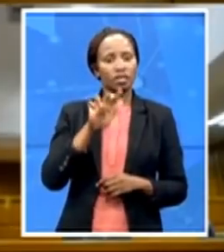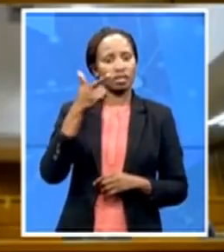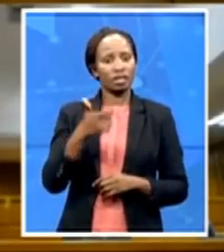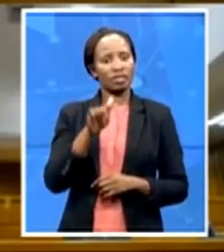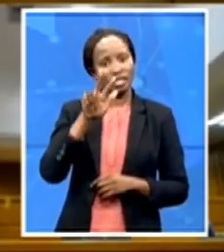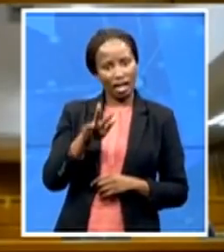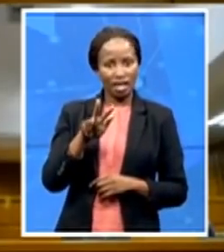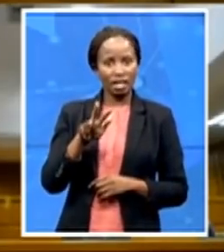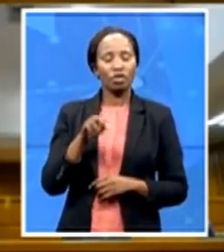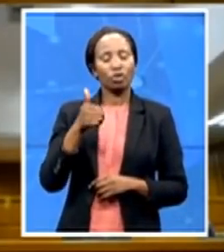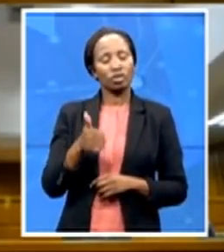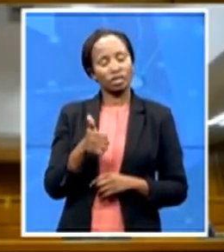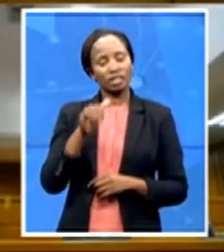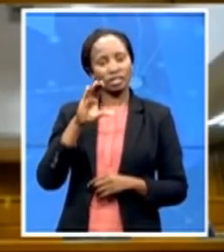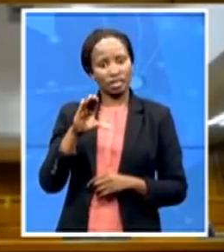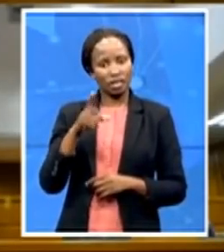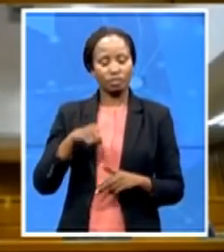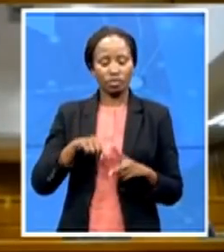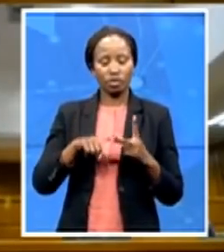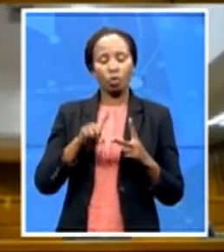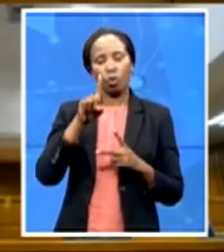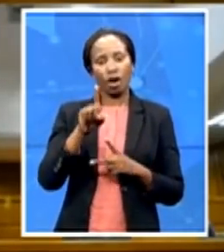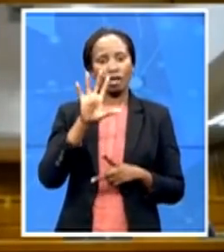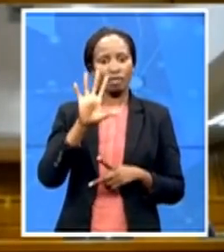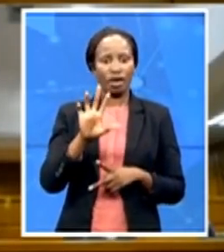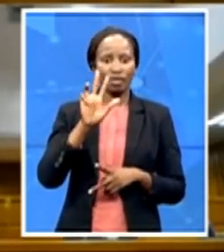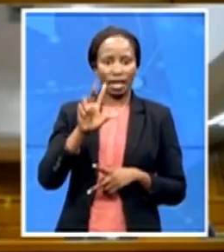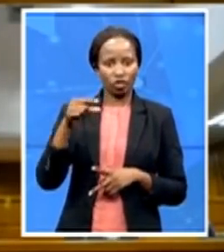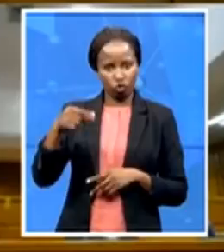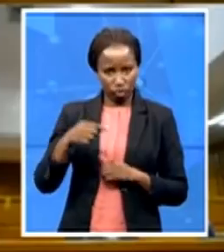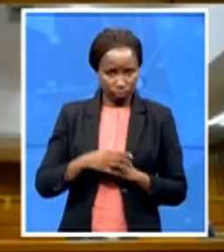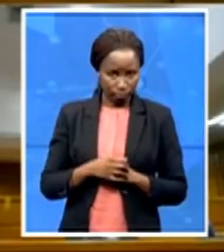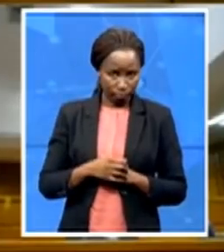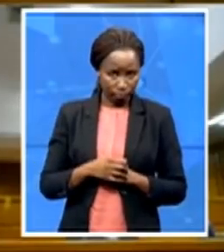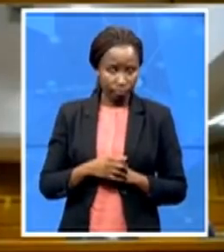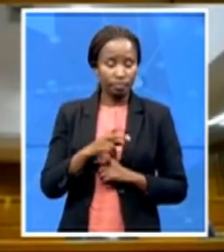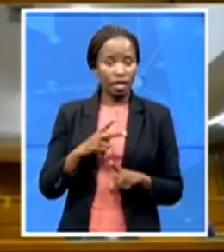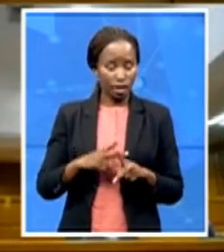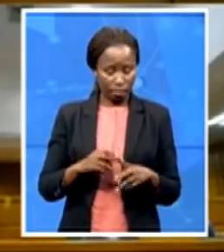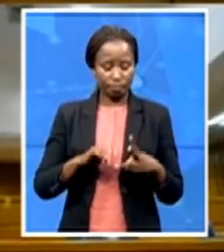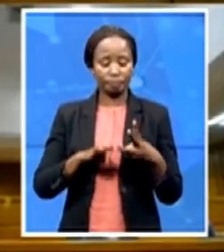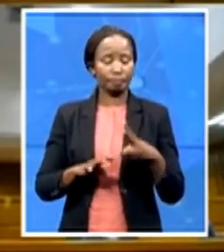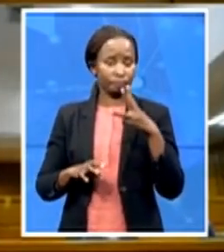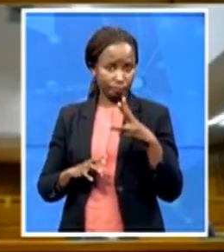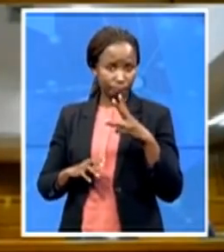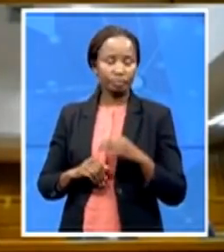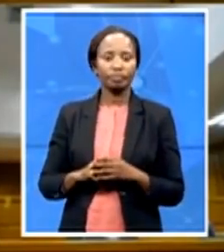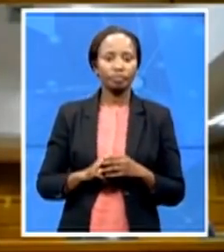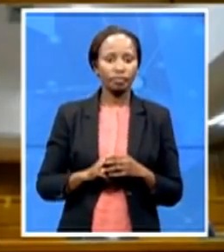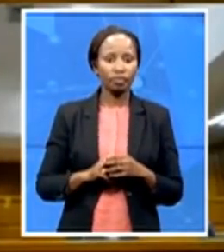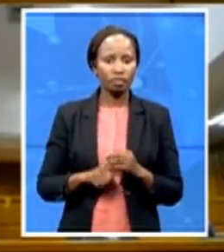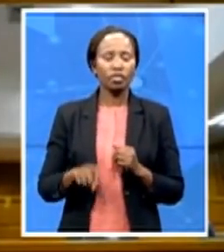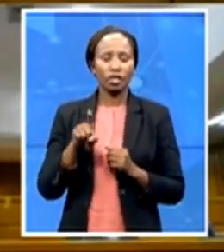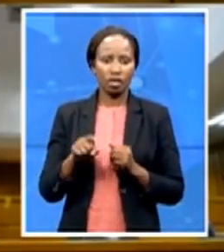G. Thirdly, in our submission, it would be absurd, and this is what the full court held,